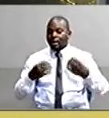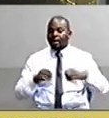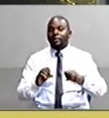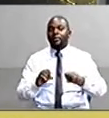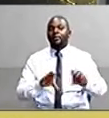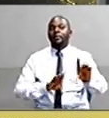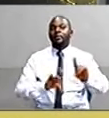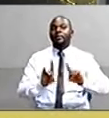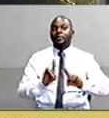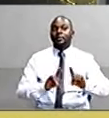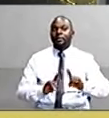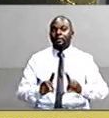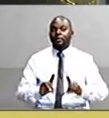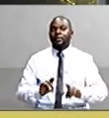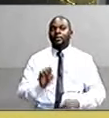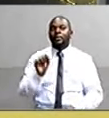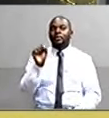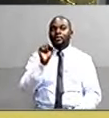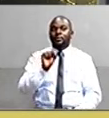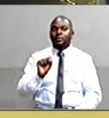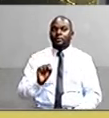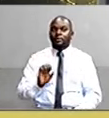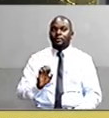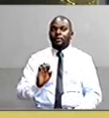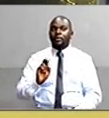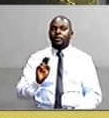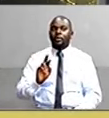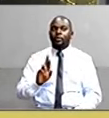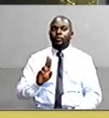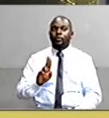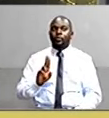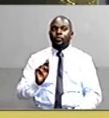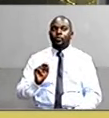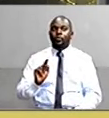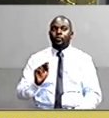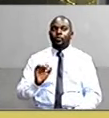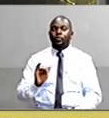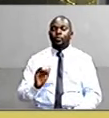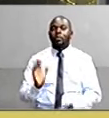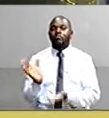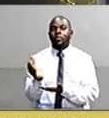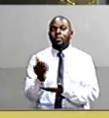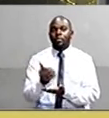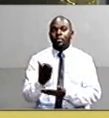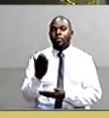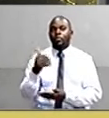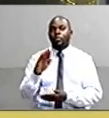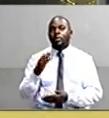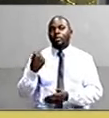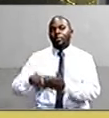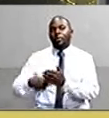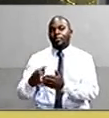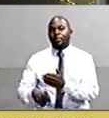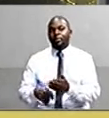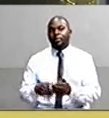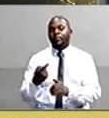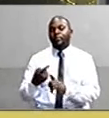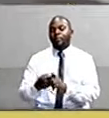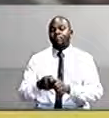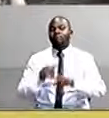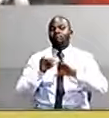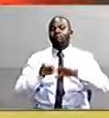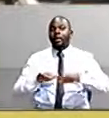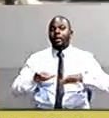Director KCCA, Sam Serunkuma, said it will help increase revenue through collections from parking.